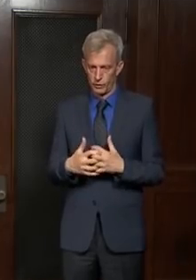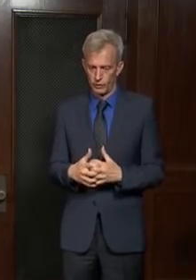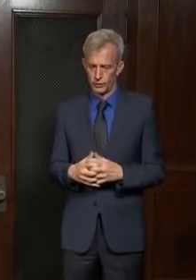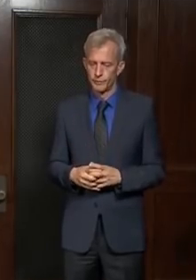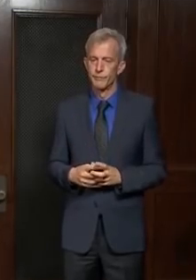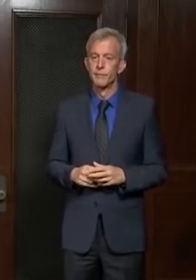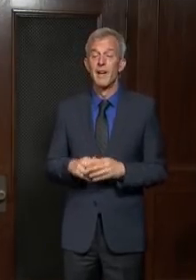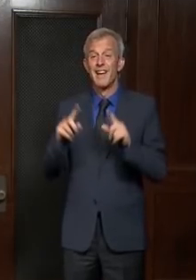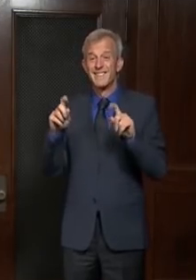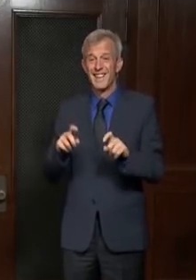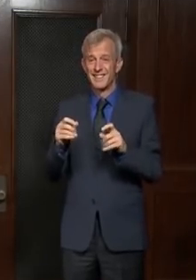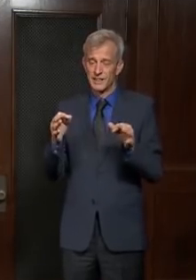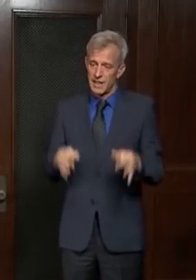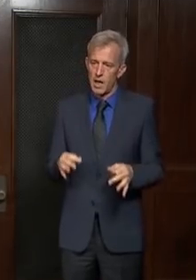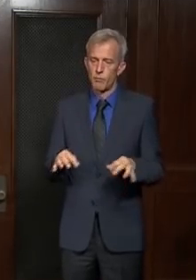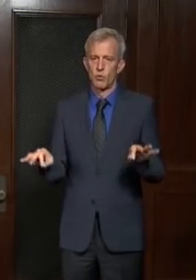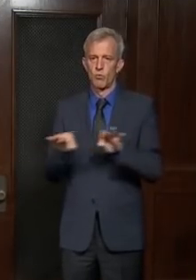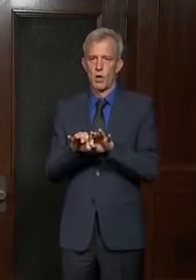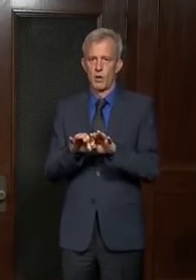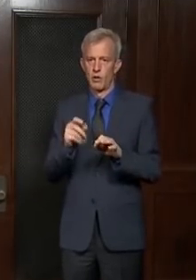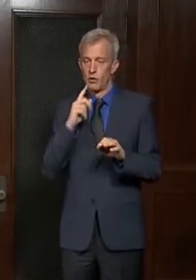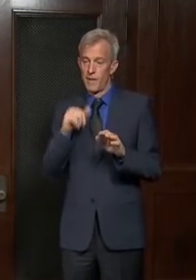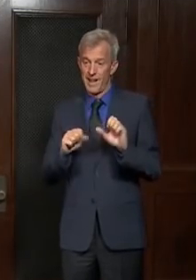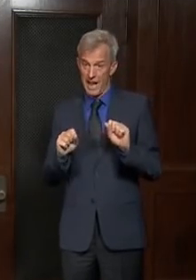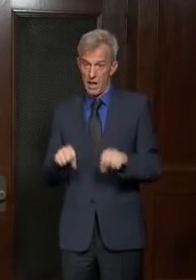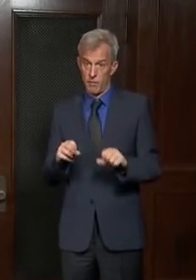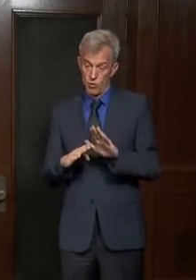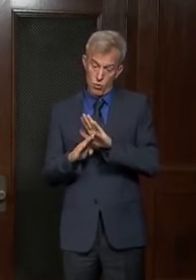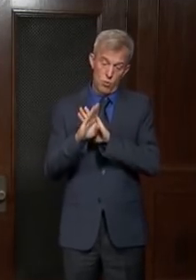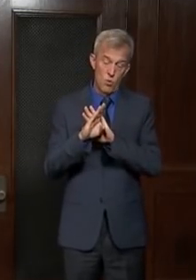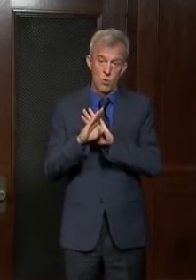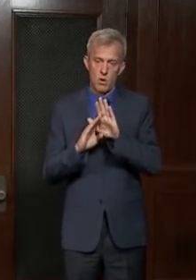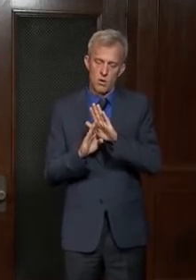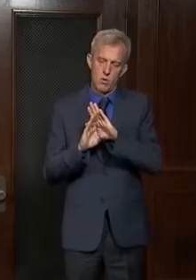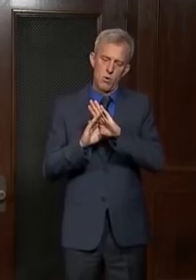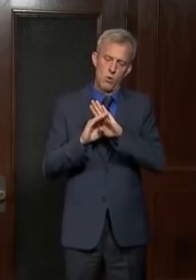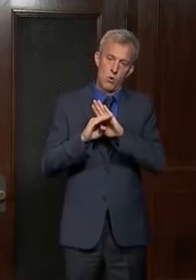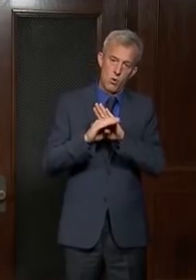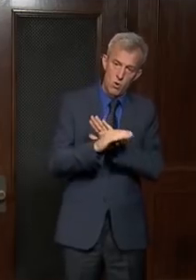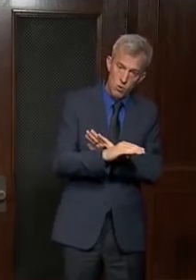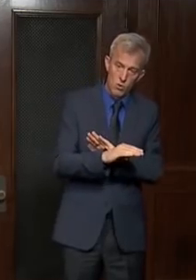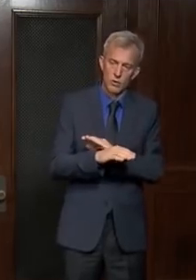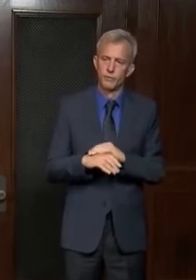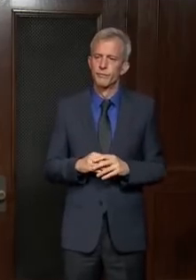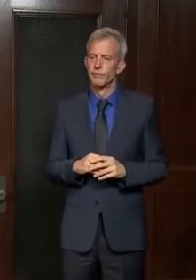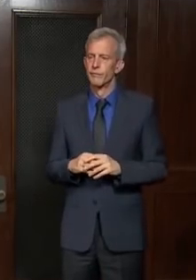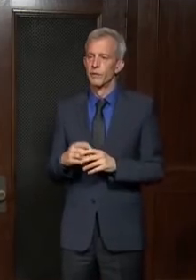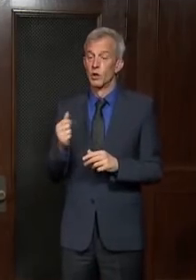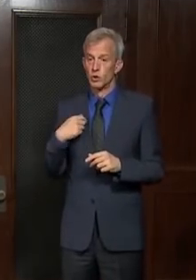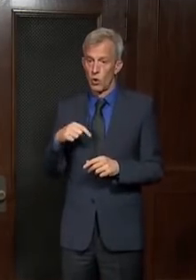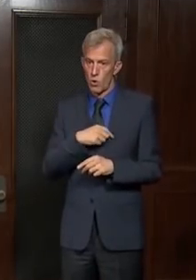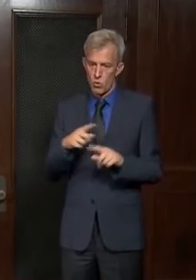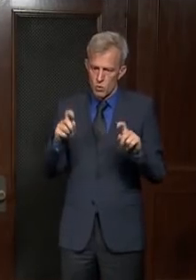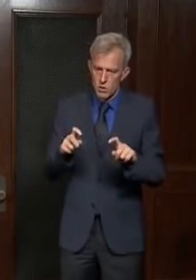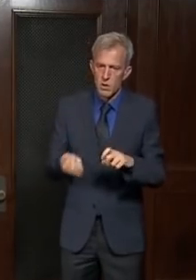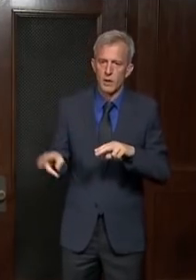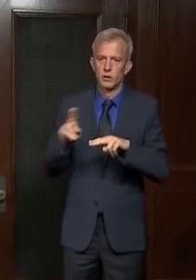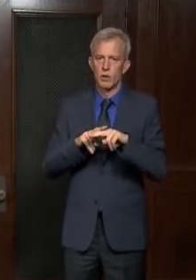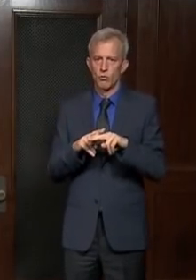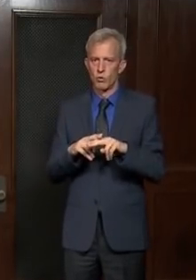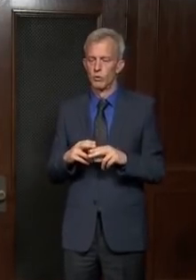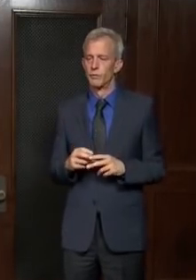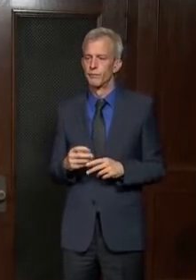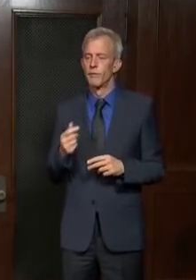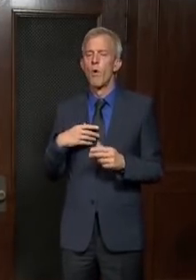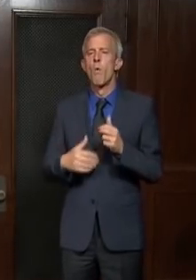to track this outbreak and flatten the curve, and so we are scaling up and ramping up this effort. Most of the test sites are drive-thrus where the tests are